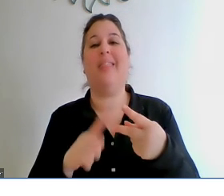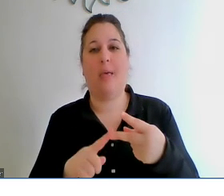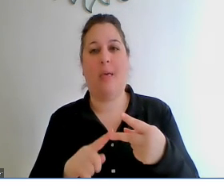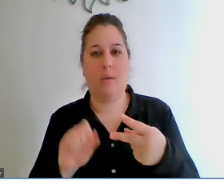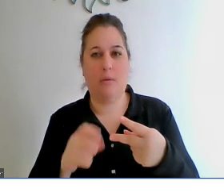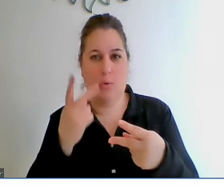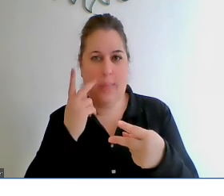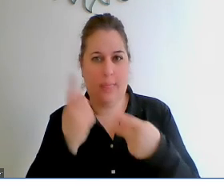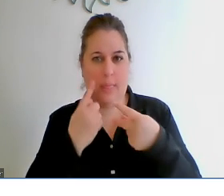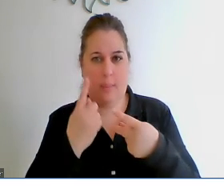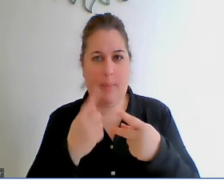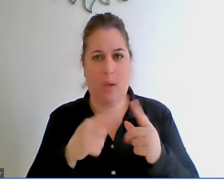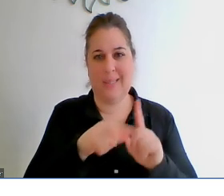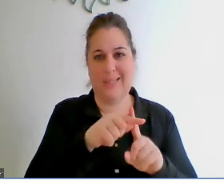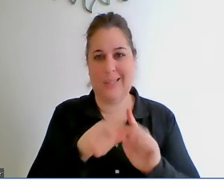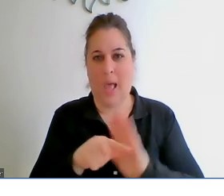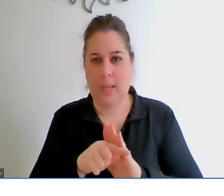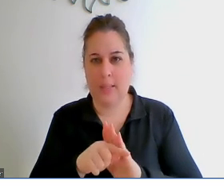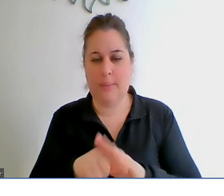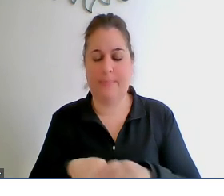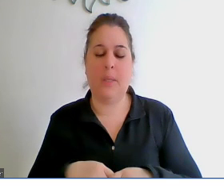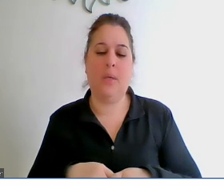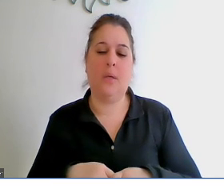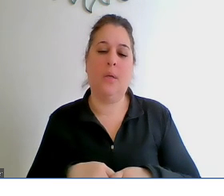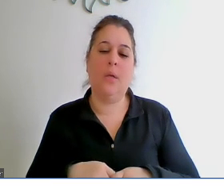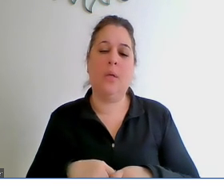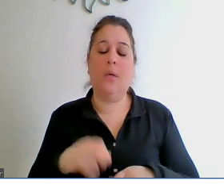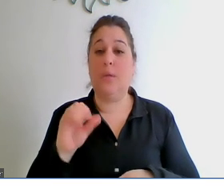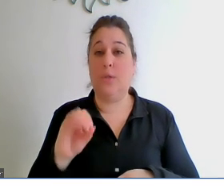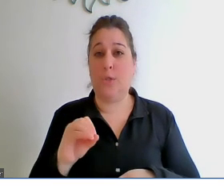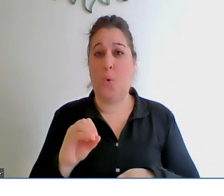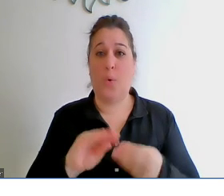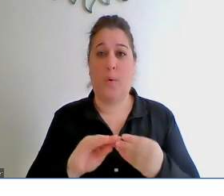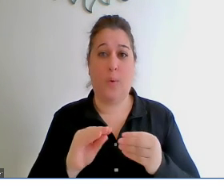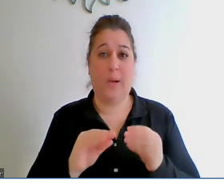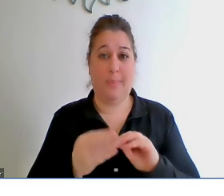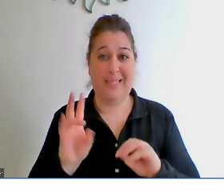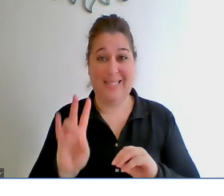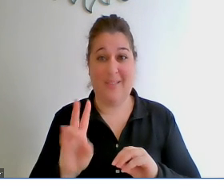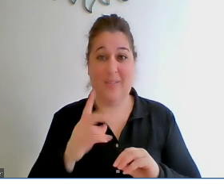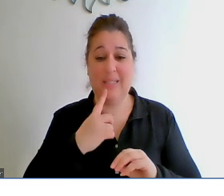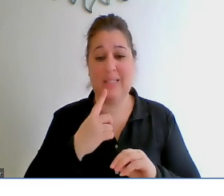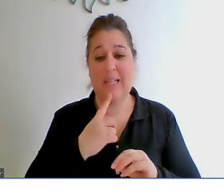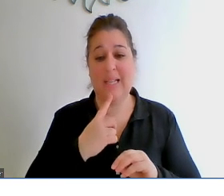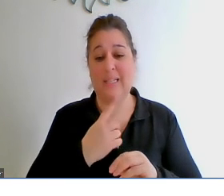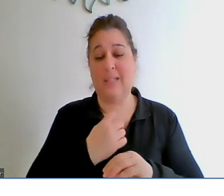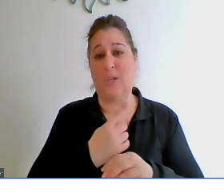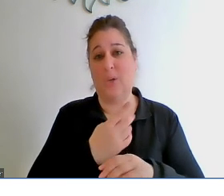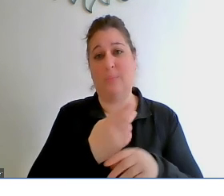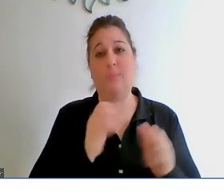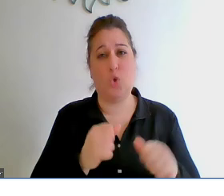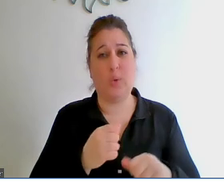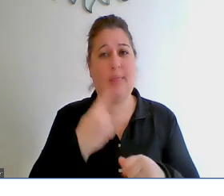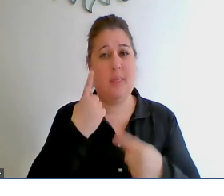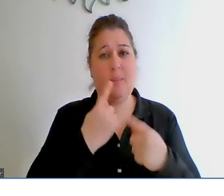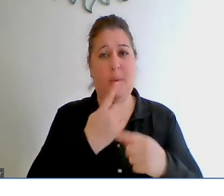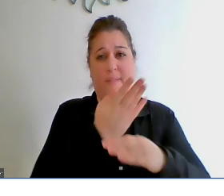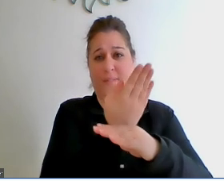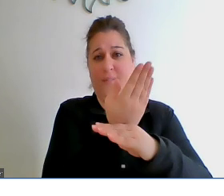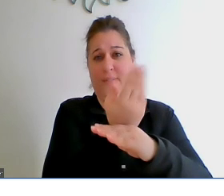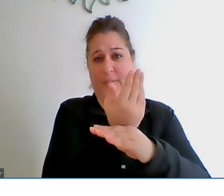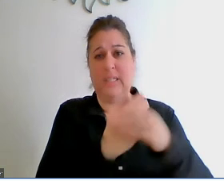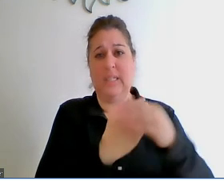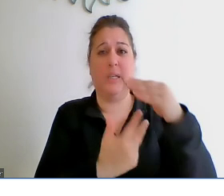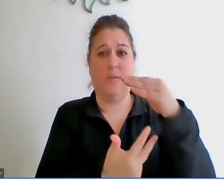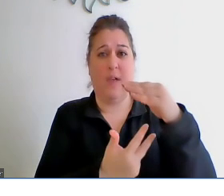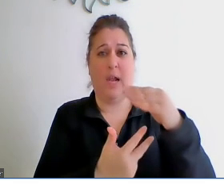So far I've given you multiplication. Then look at the signs. So then 15 divided by 3 is 5. A